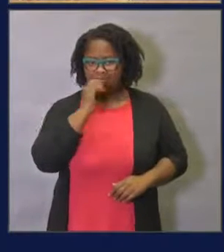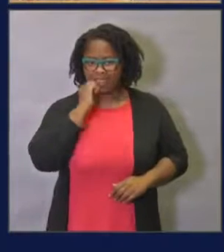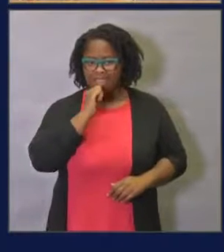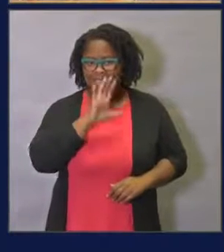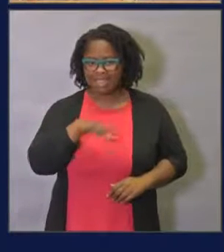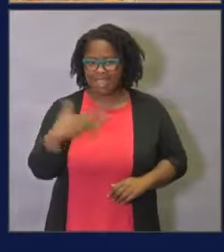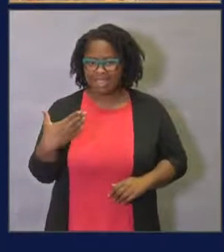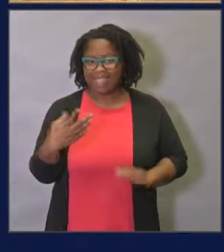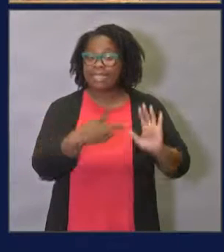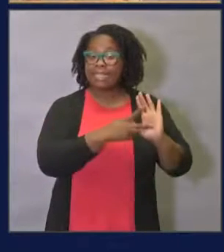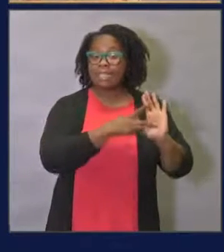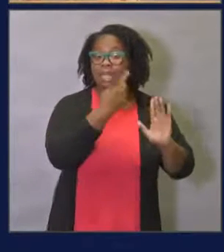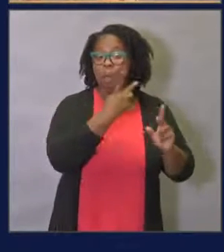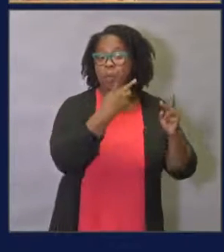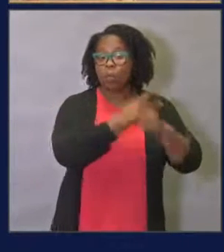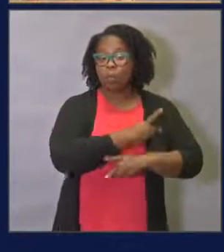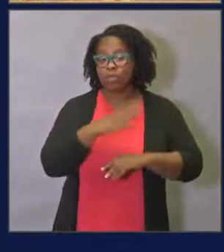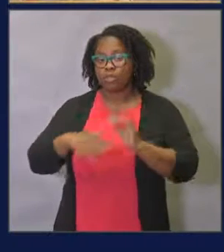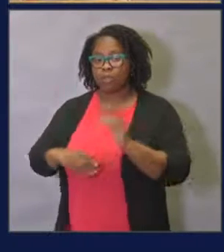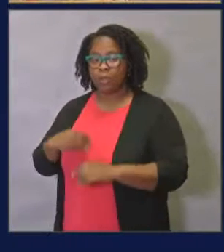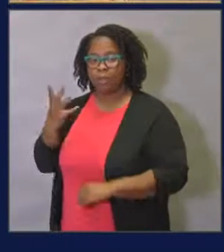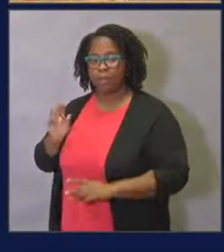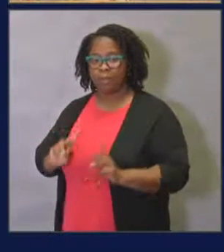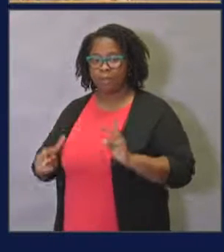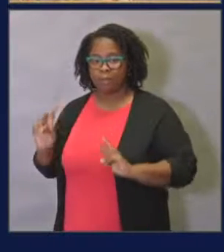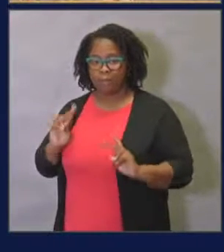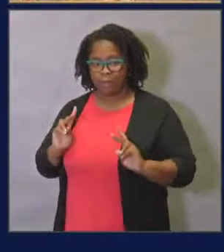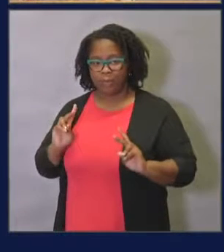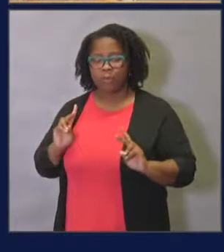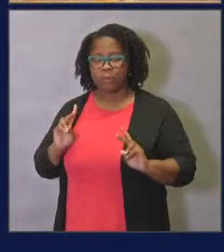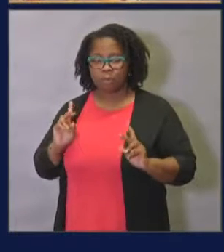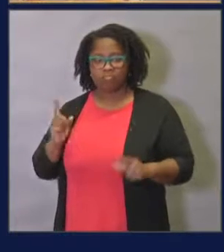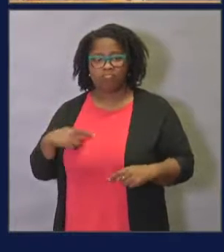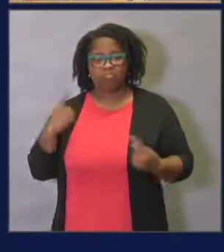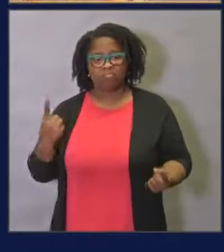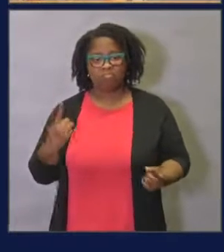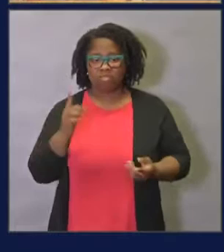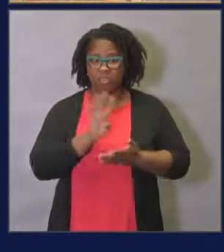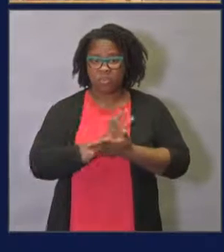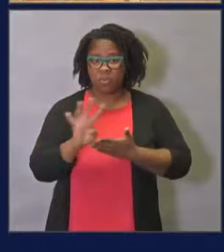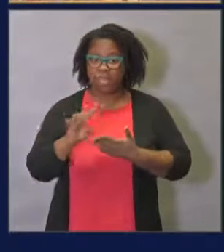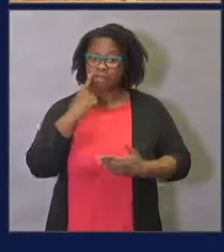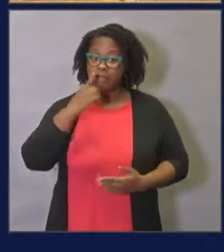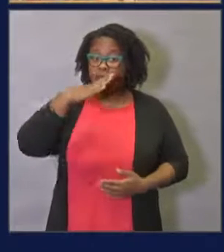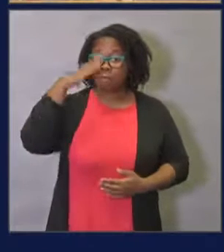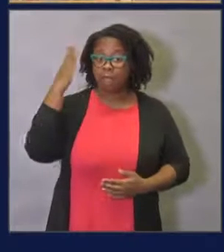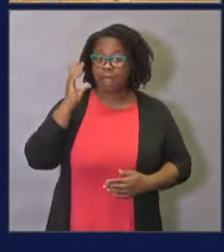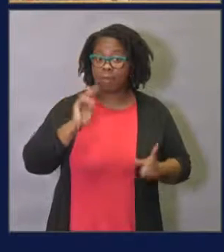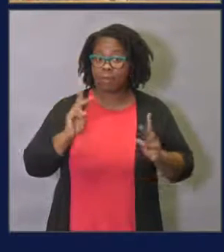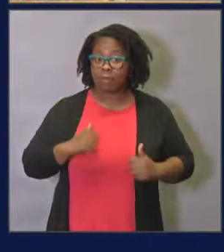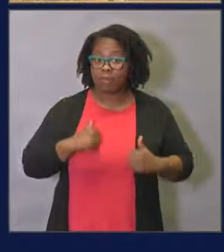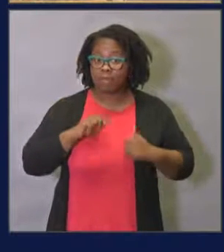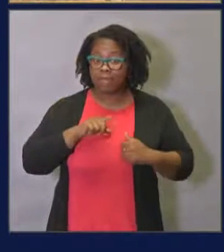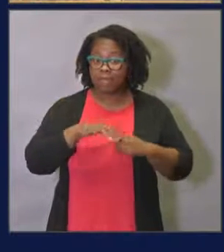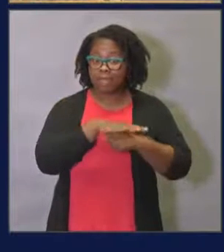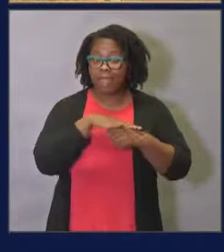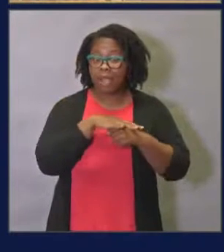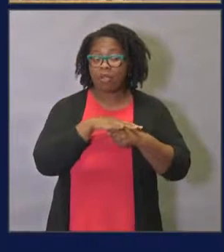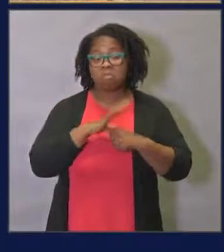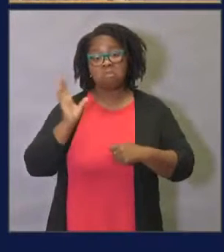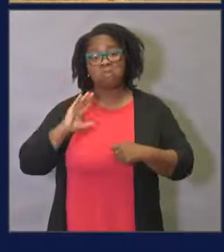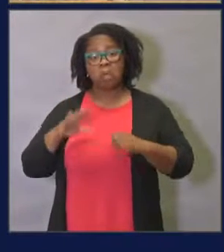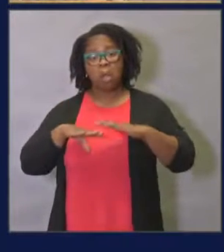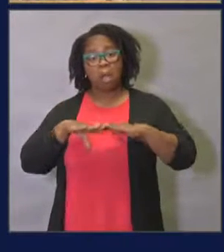is twice the rate for white residents. Over the past 4 weeks, the death rate amongst Black residents increased from less than 1